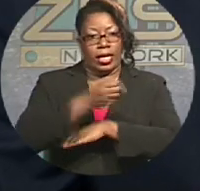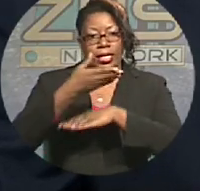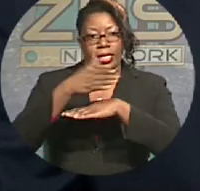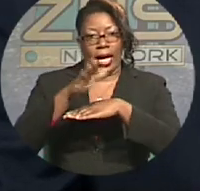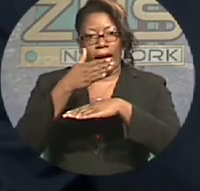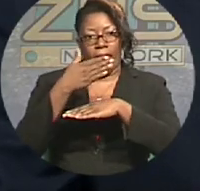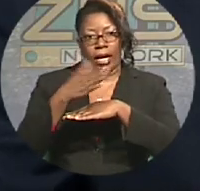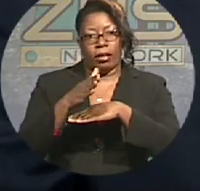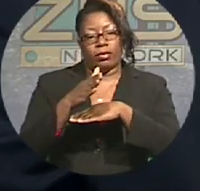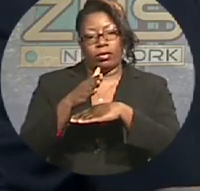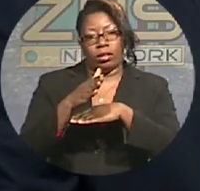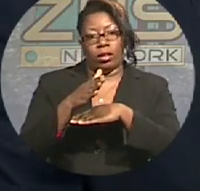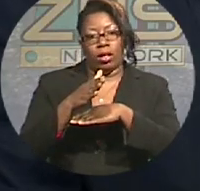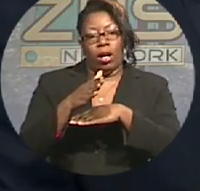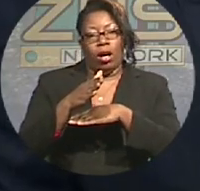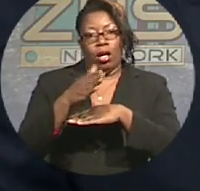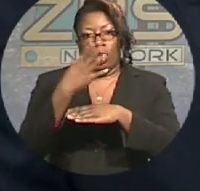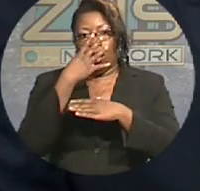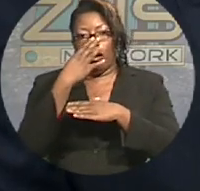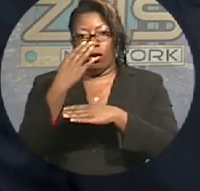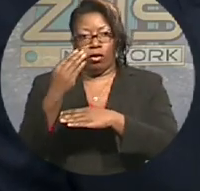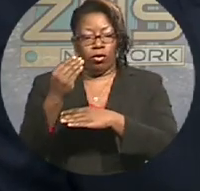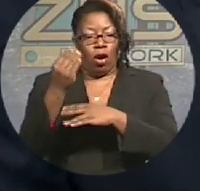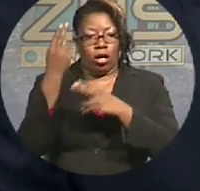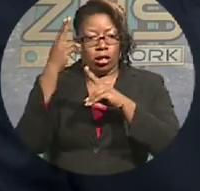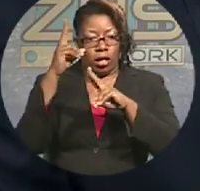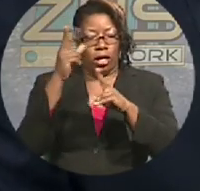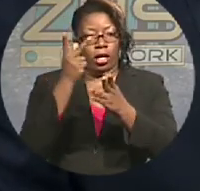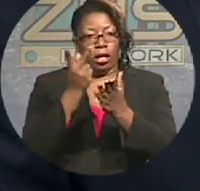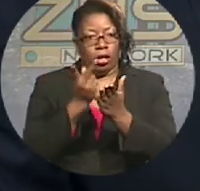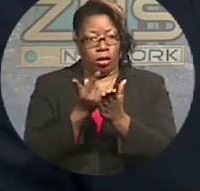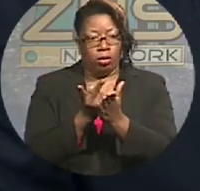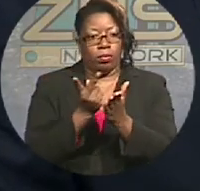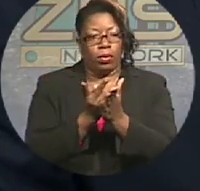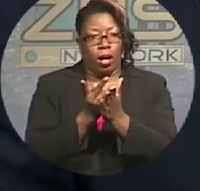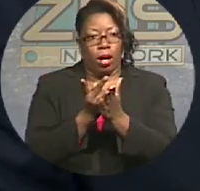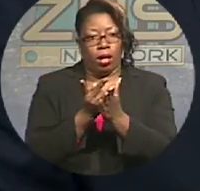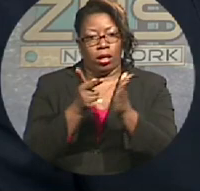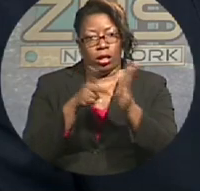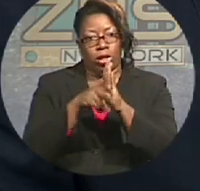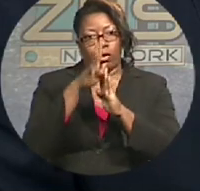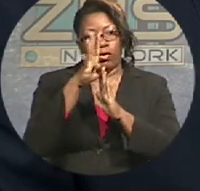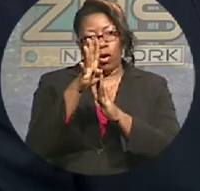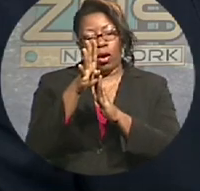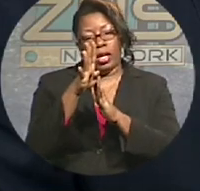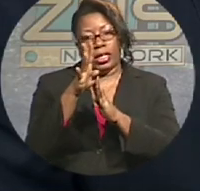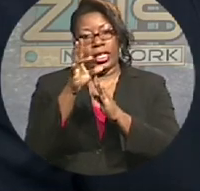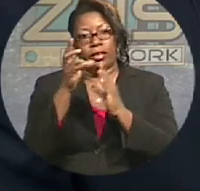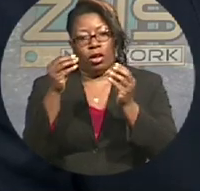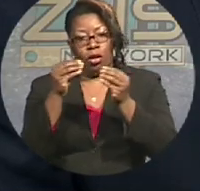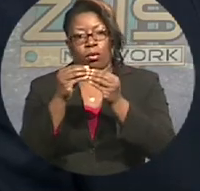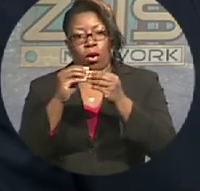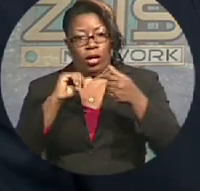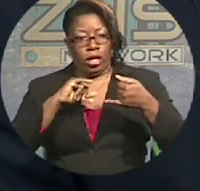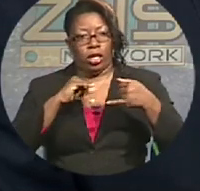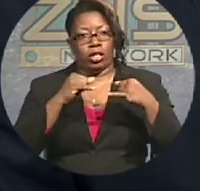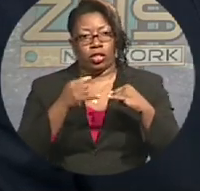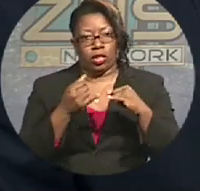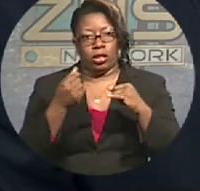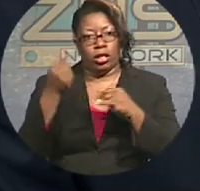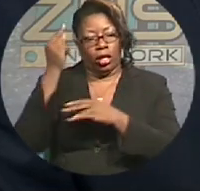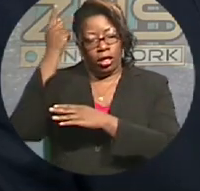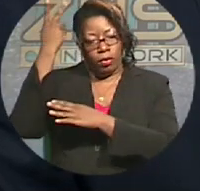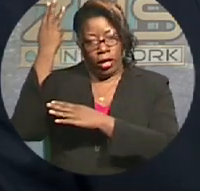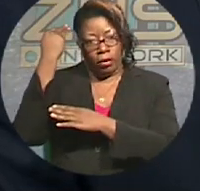massacre on Fox Hill Park that killed 4 and left 7 injured. The Prime Minister outlined almost 24 initiatives to fight the war on